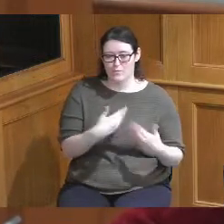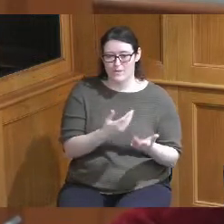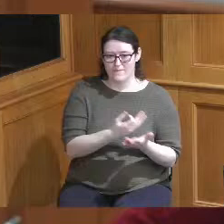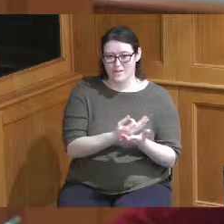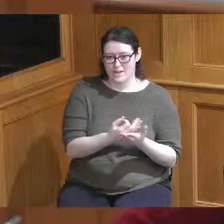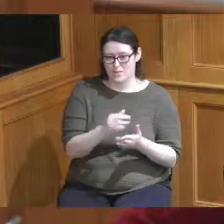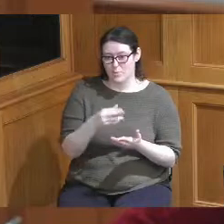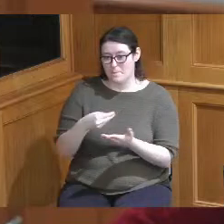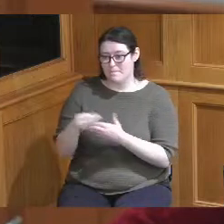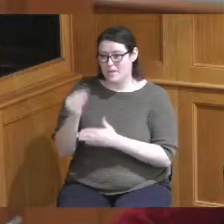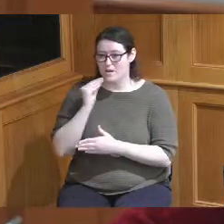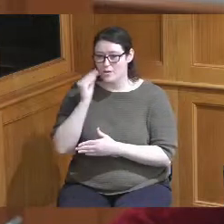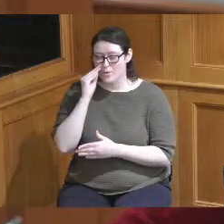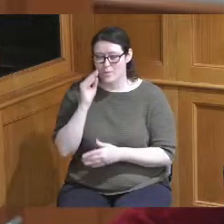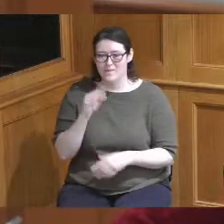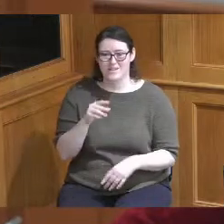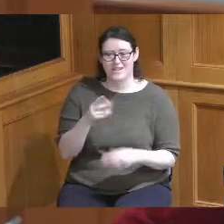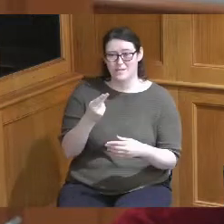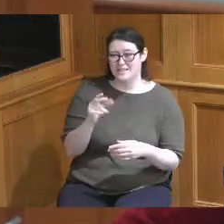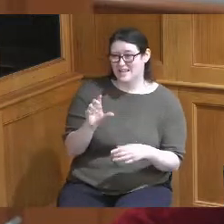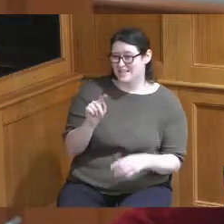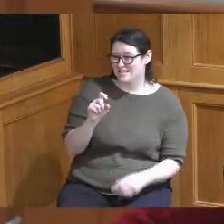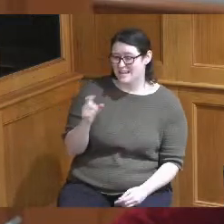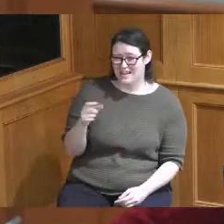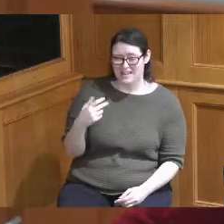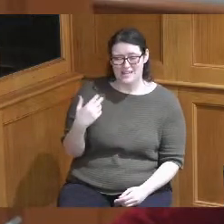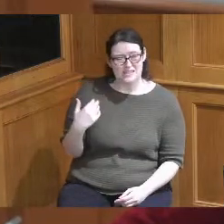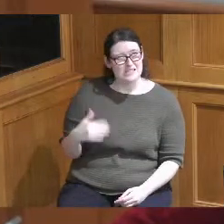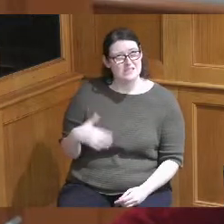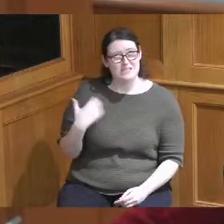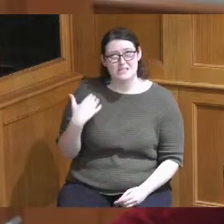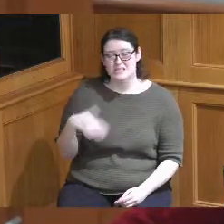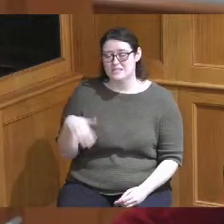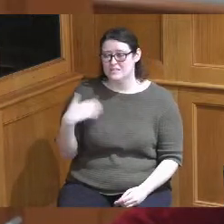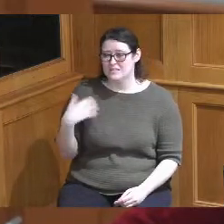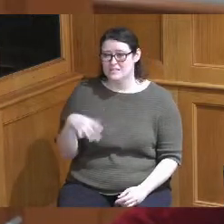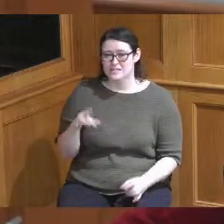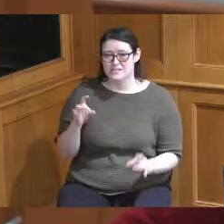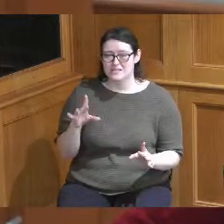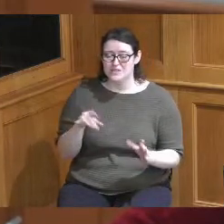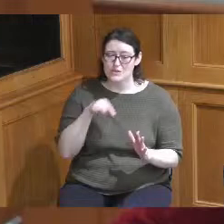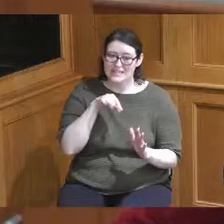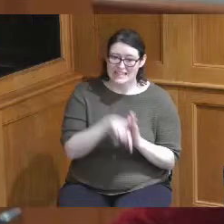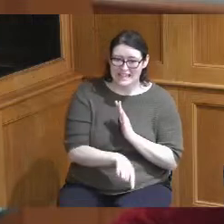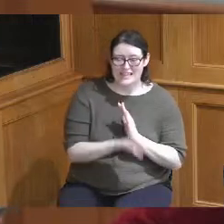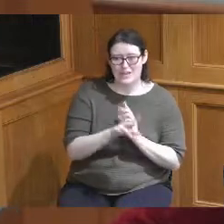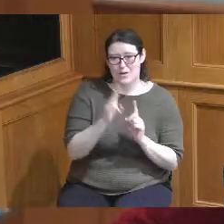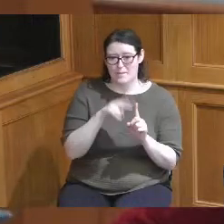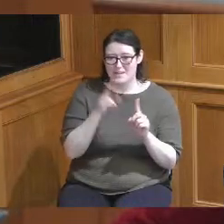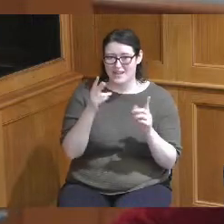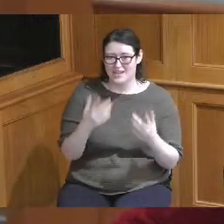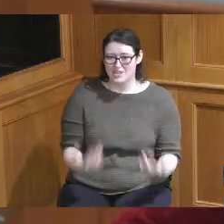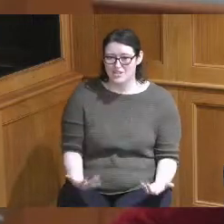the taxes in Hamilton County are just, they're killing those applicants.